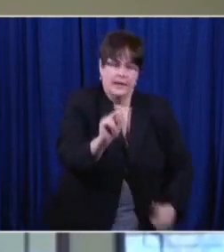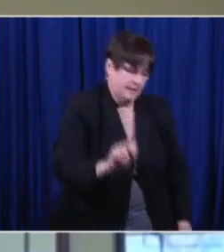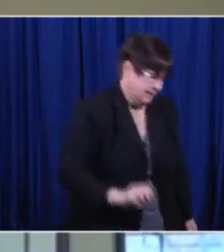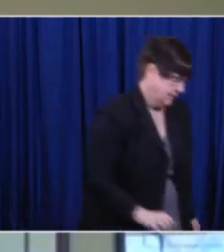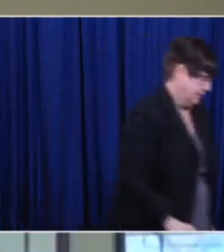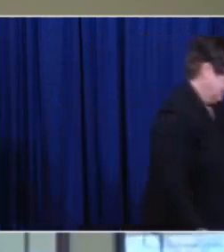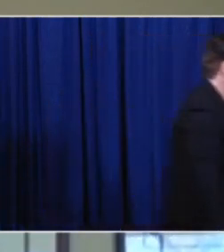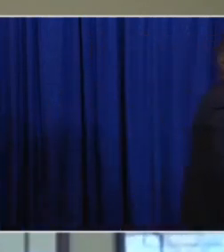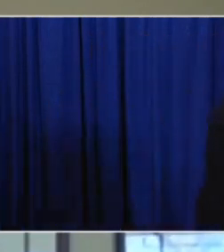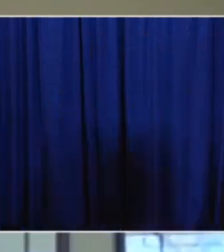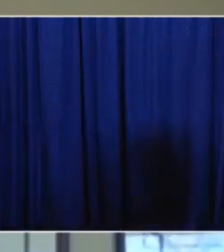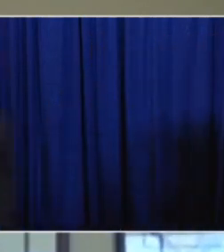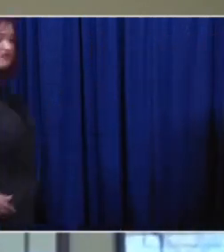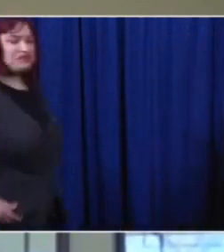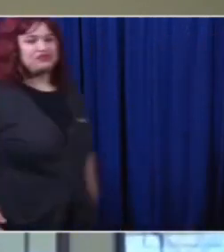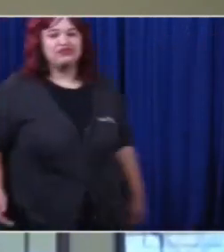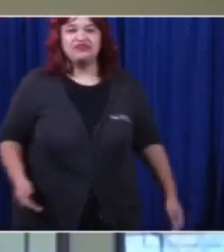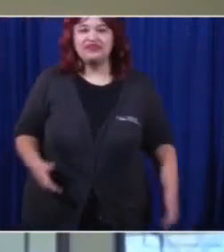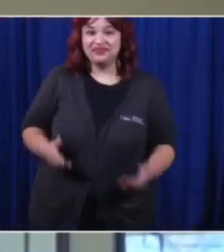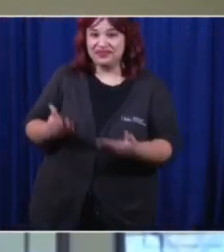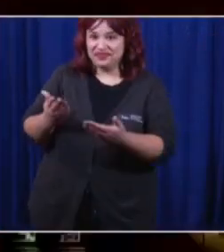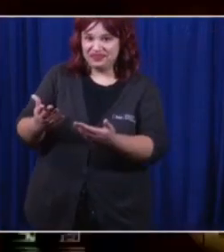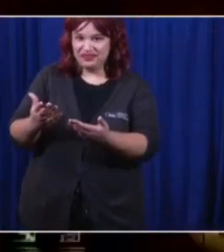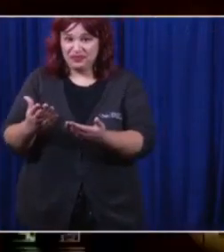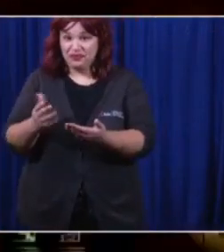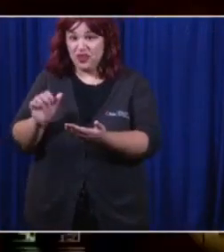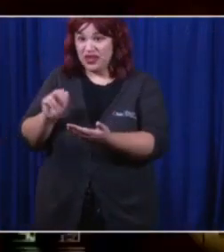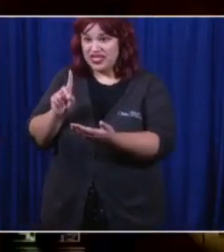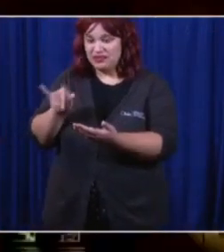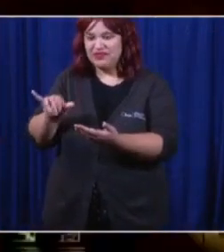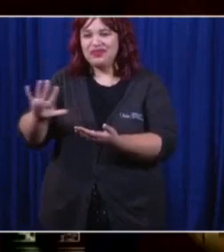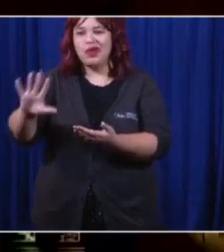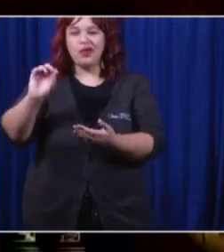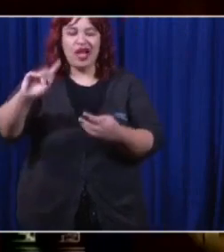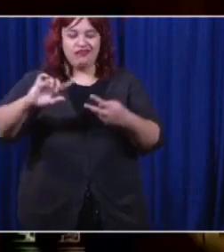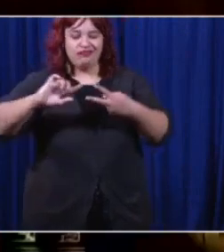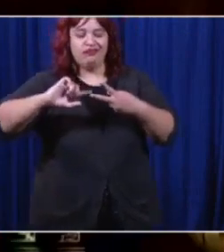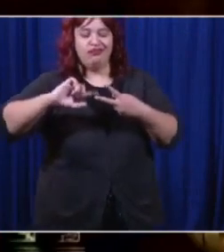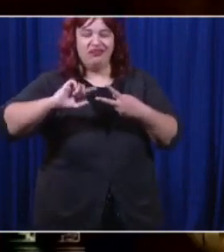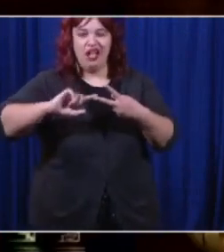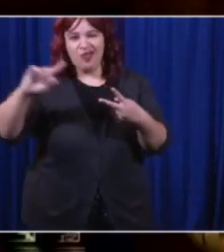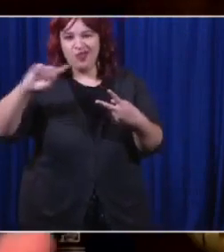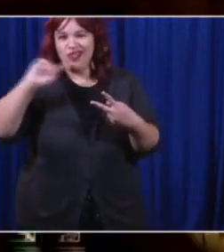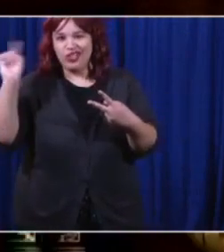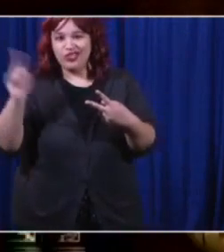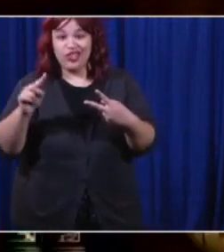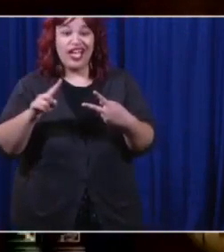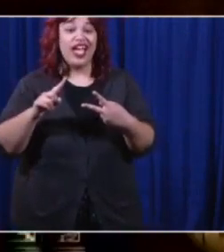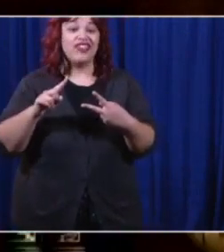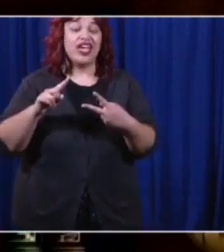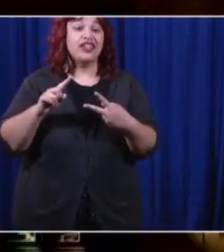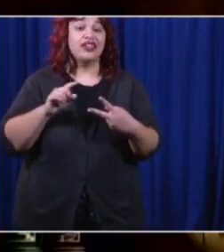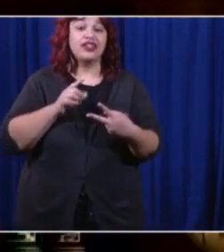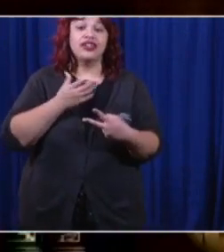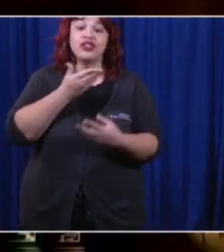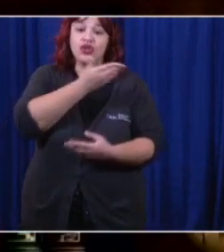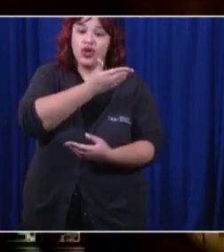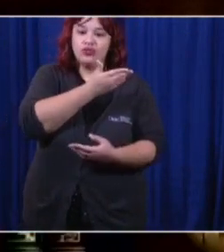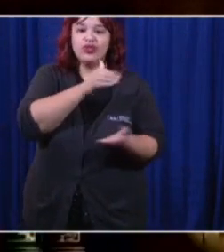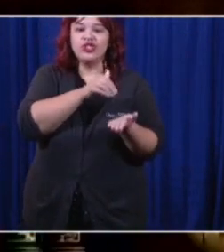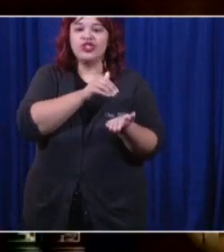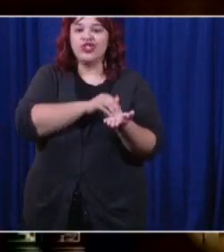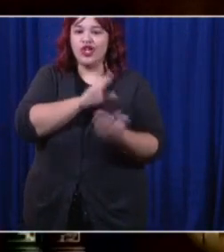Kevin. So I'll take the second half of that first. I think, and Bruce in his role at Ohio Health is well aware of